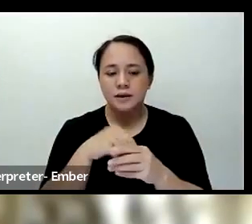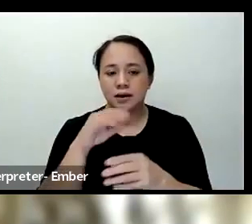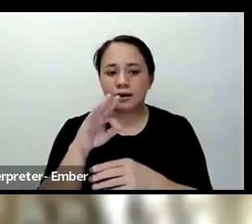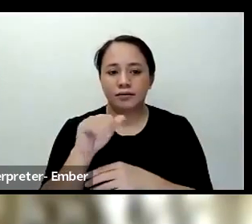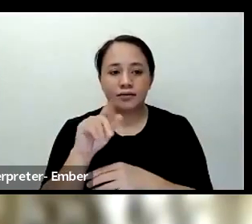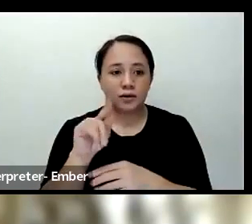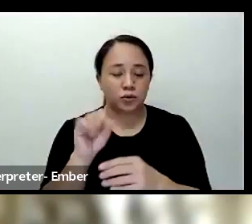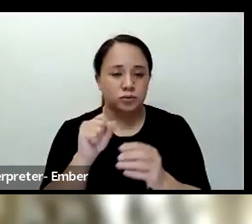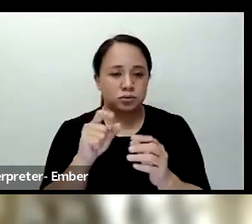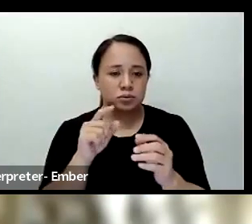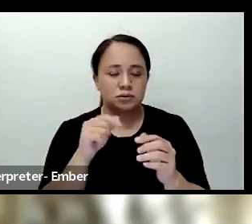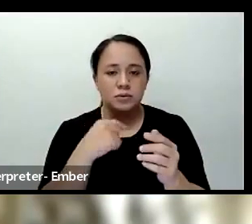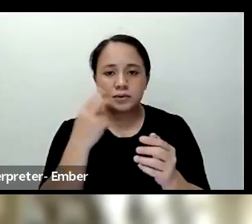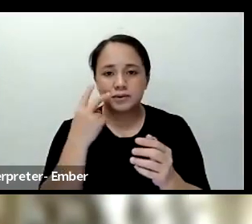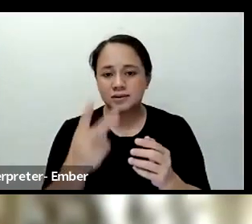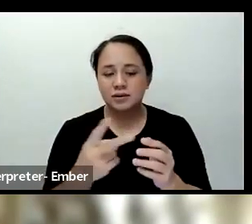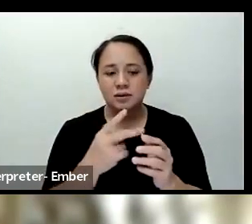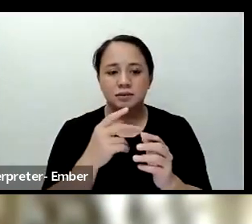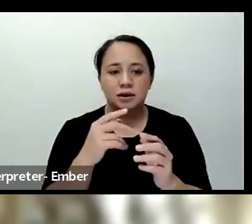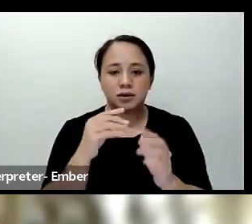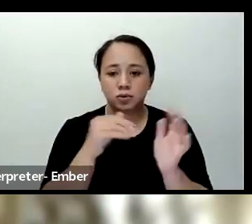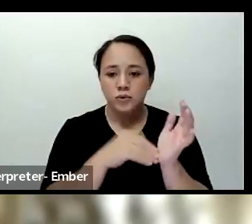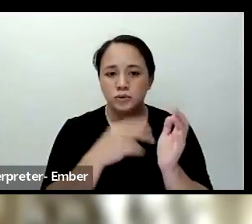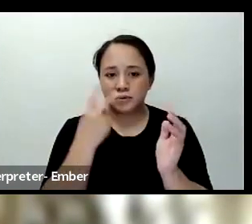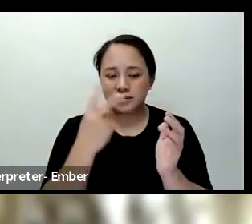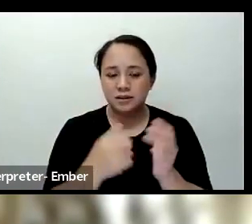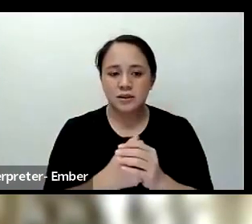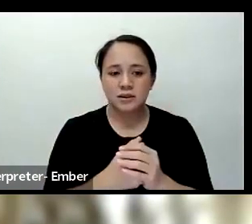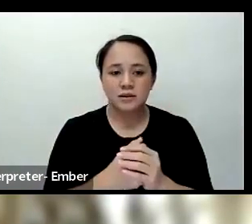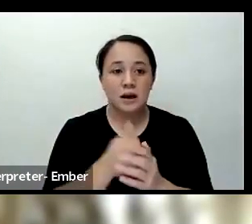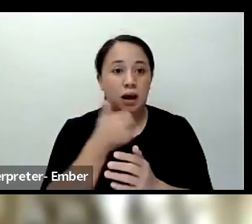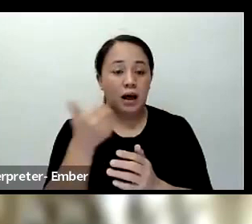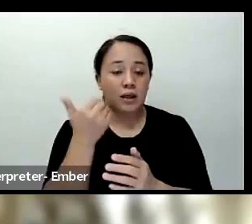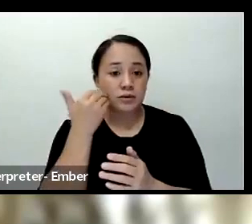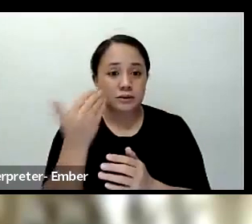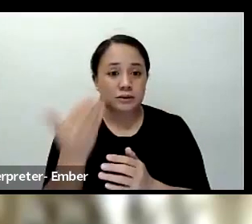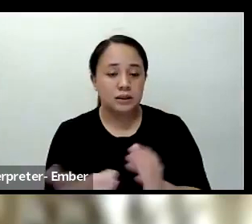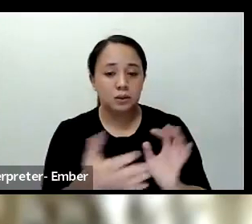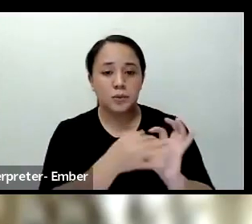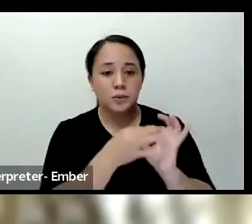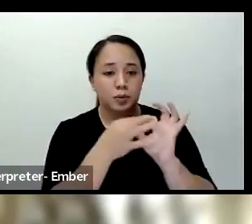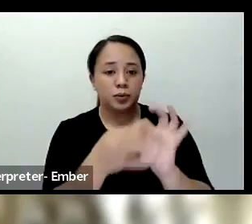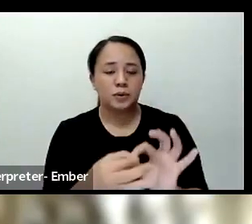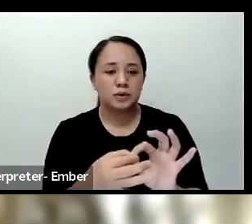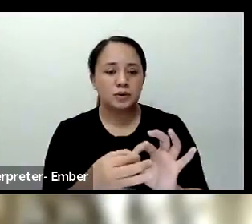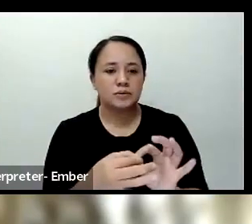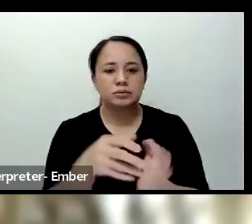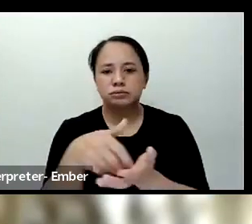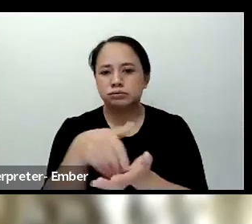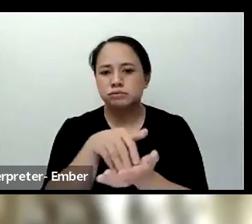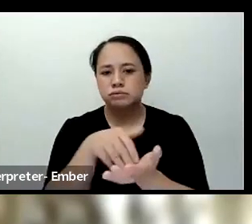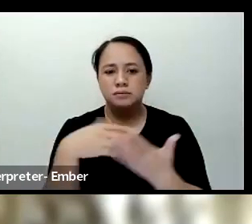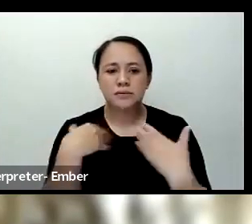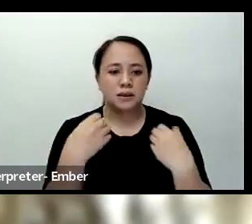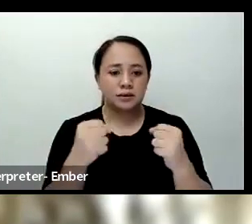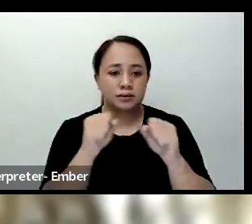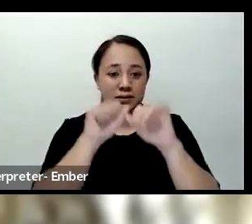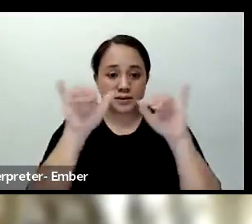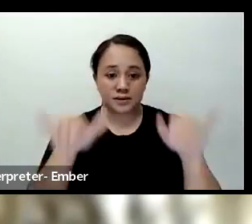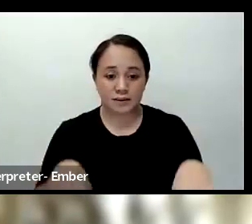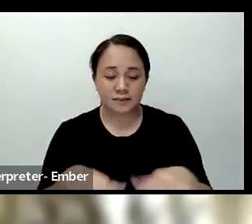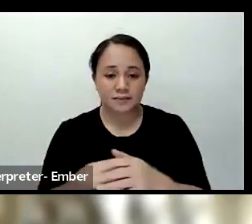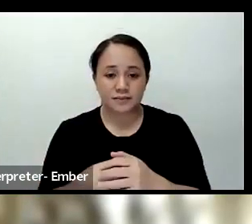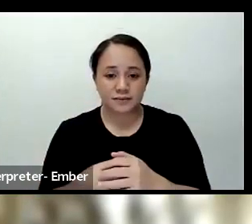the doctors are seeing. And the other deaths, excess deaths, are due to the weakness of the health system. That